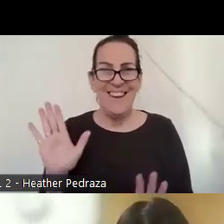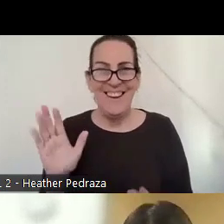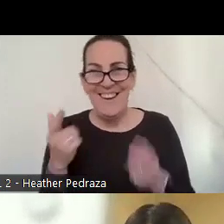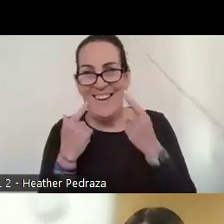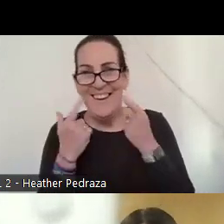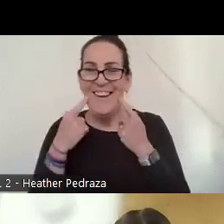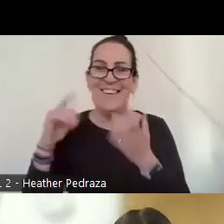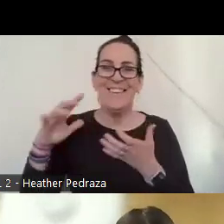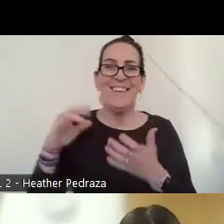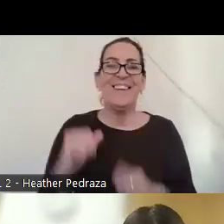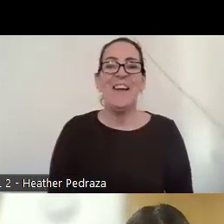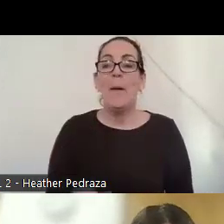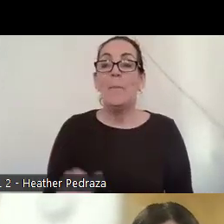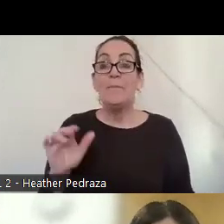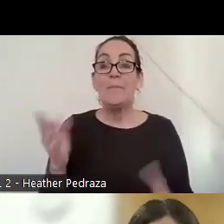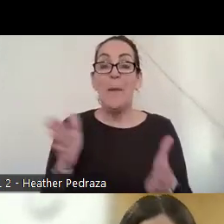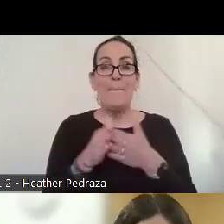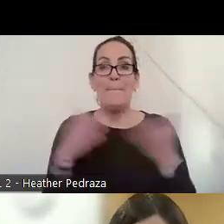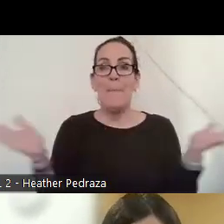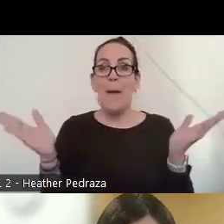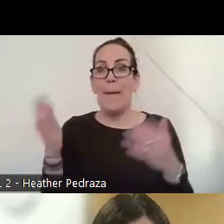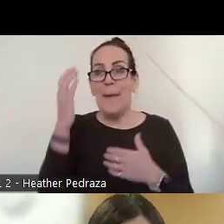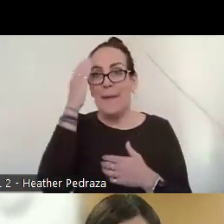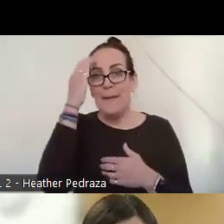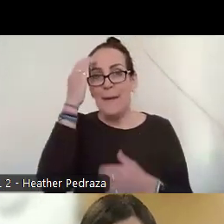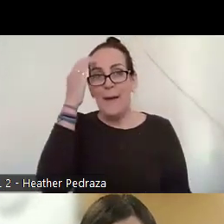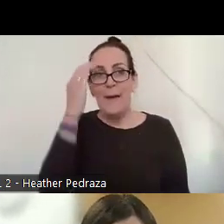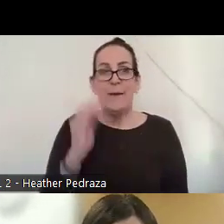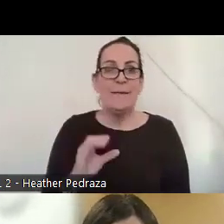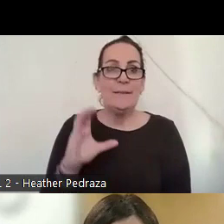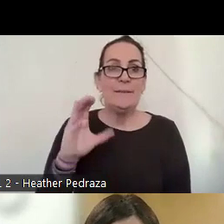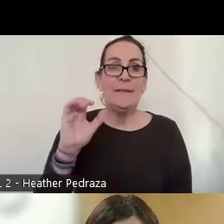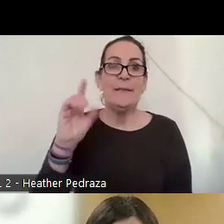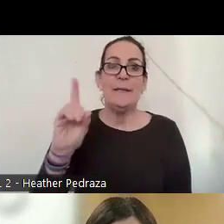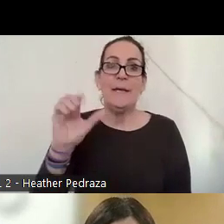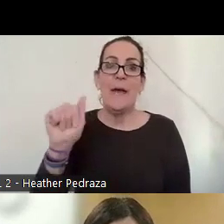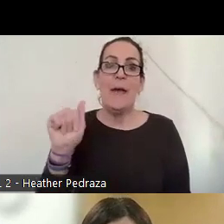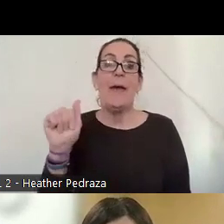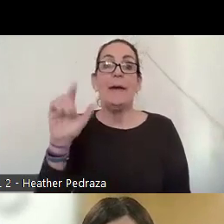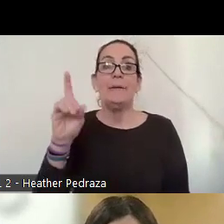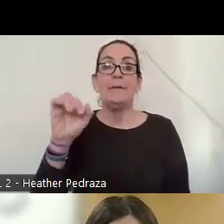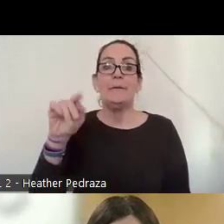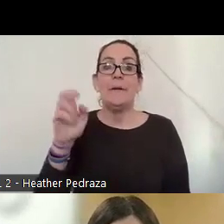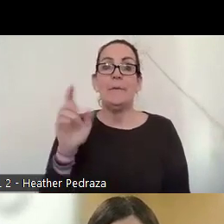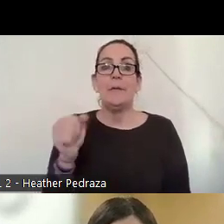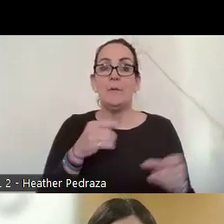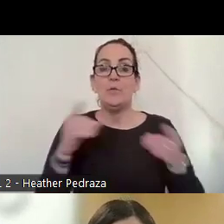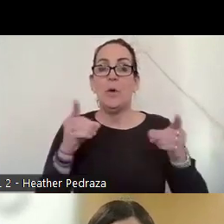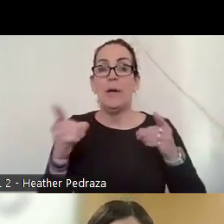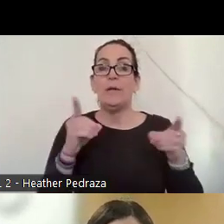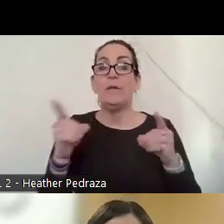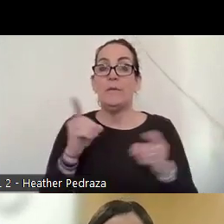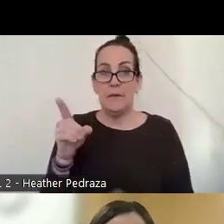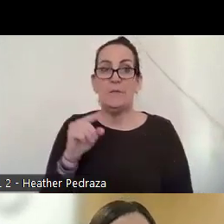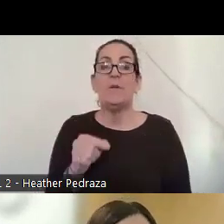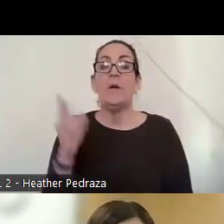Now it's a public knowledge. CDA Deputy Director, Division of Policy Research and Engagement, joining today's meeting